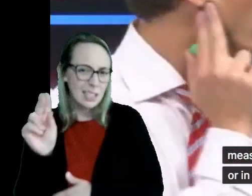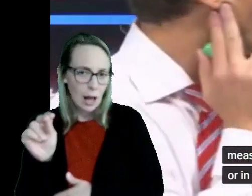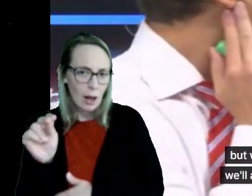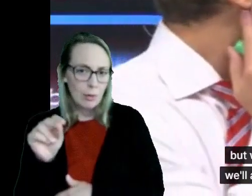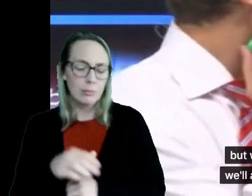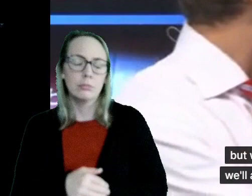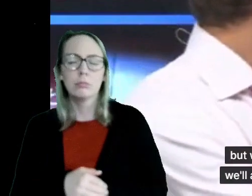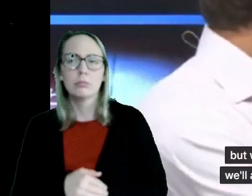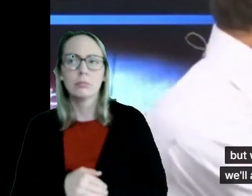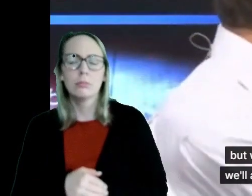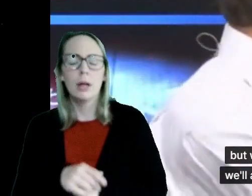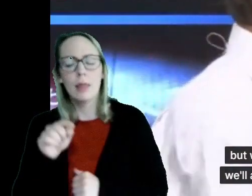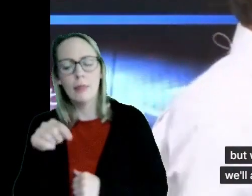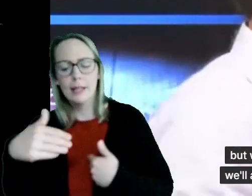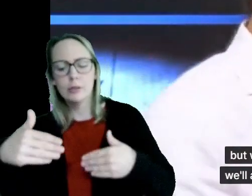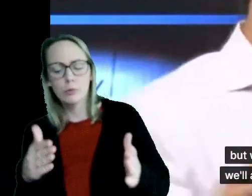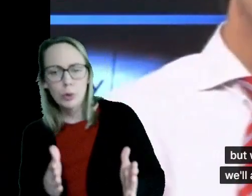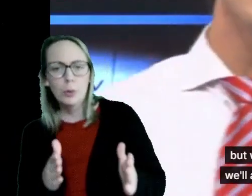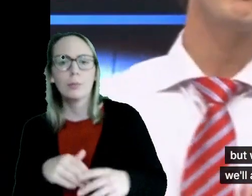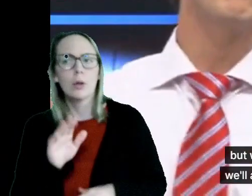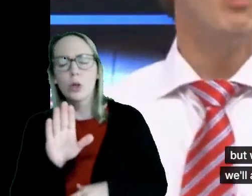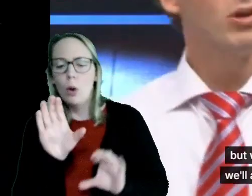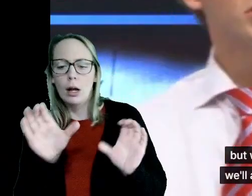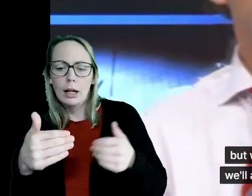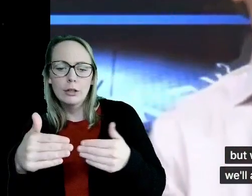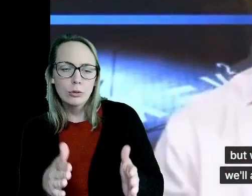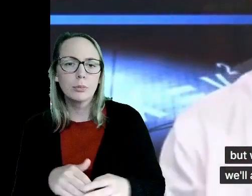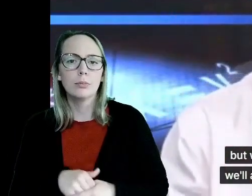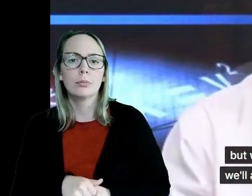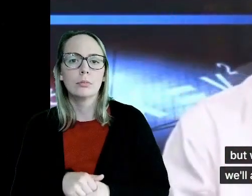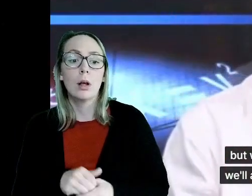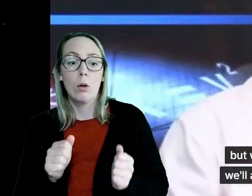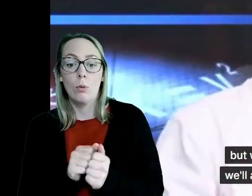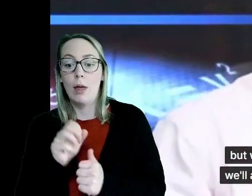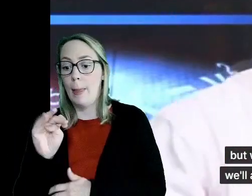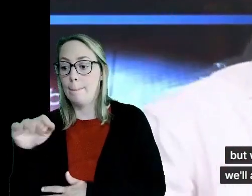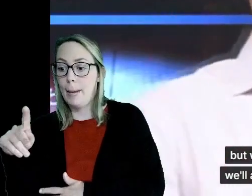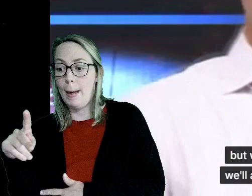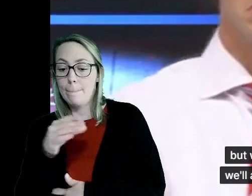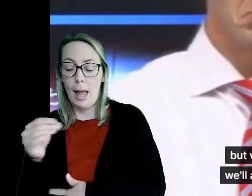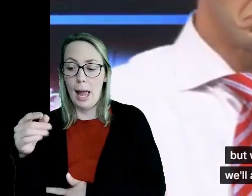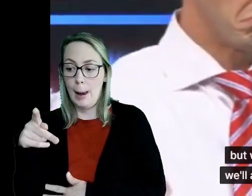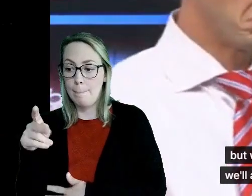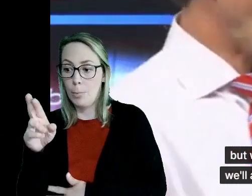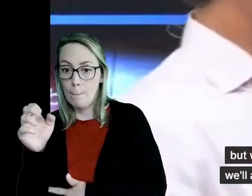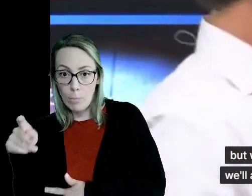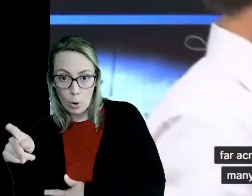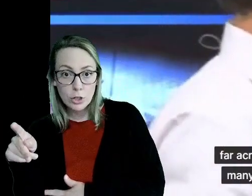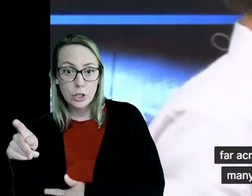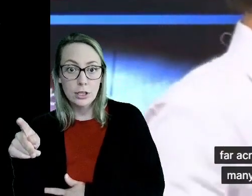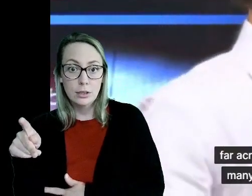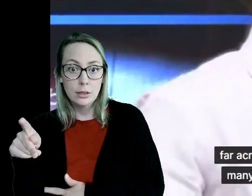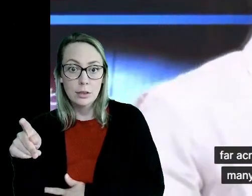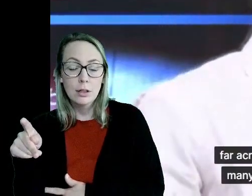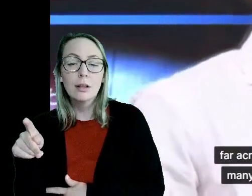that you're sitting, but with a map and with proportions, we'll actually be able to figure out